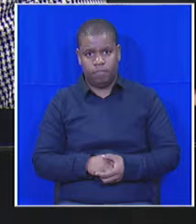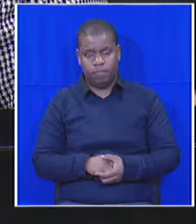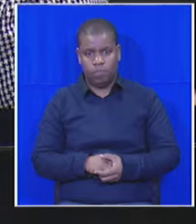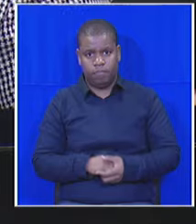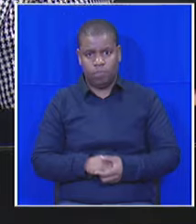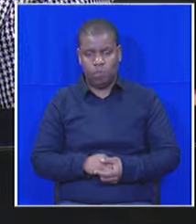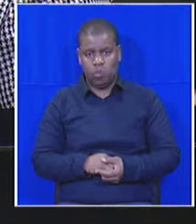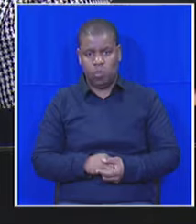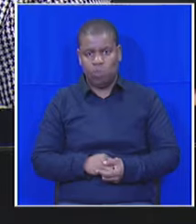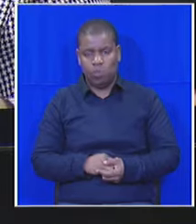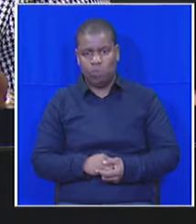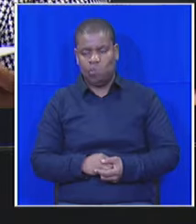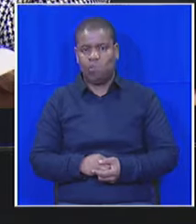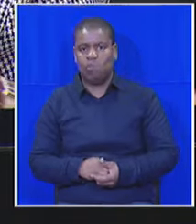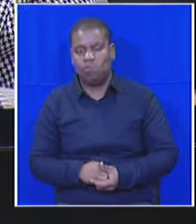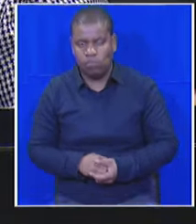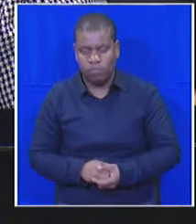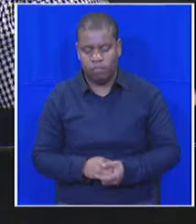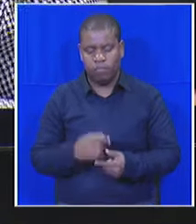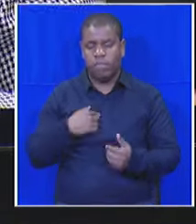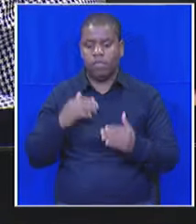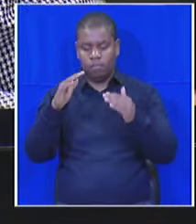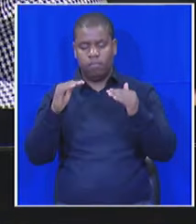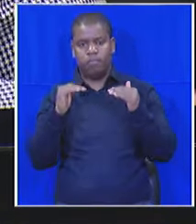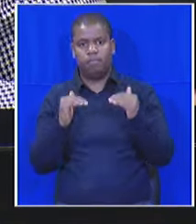noted. I now move